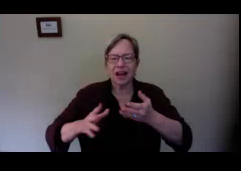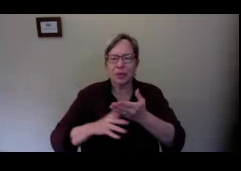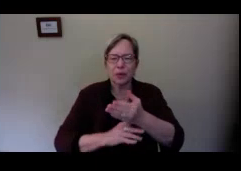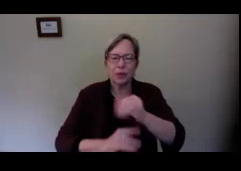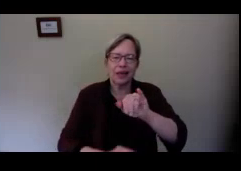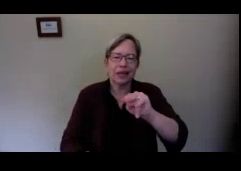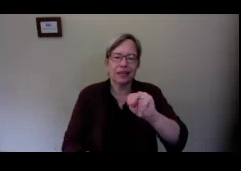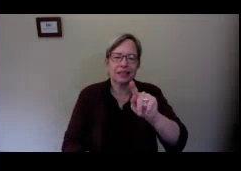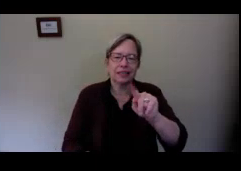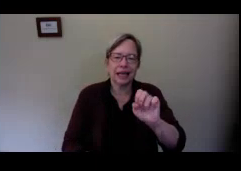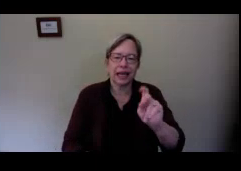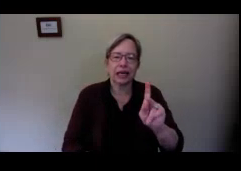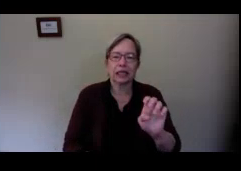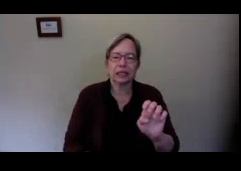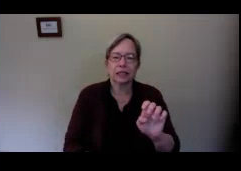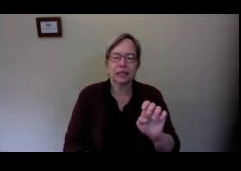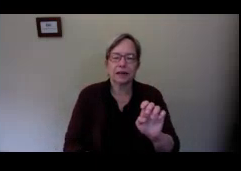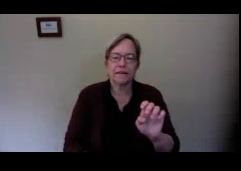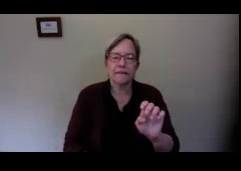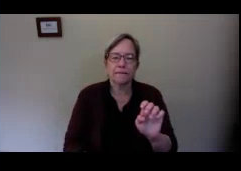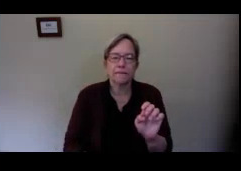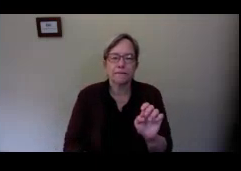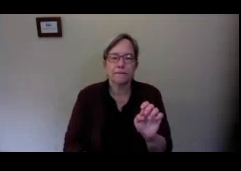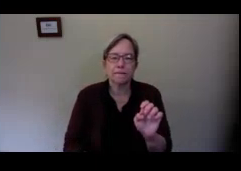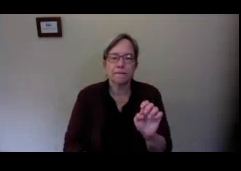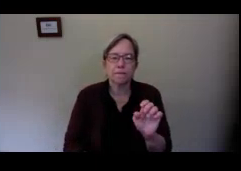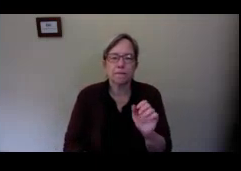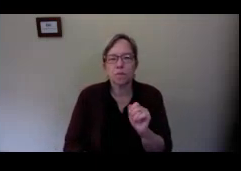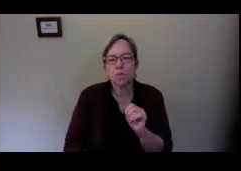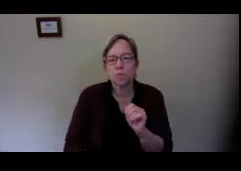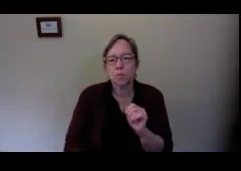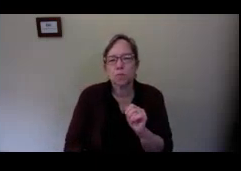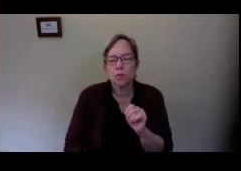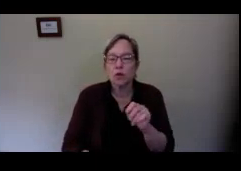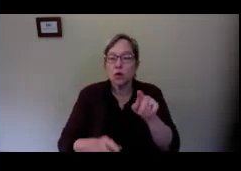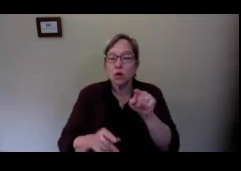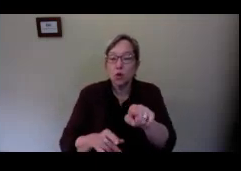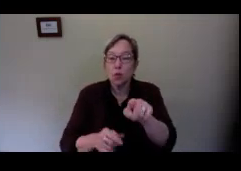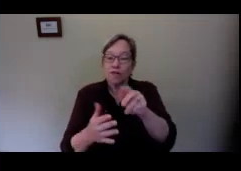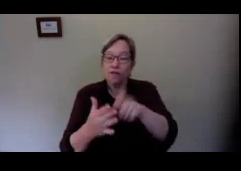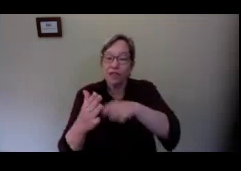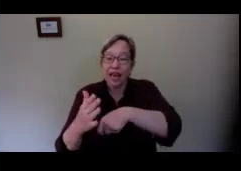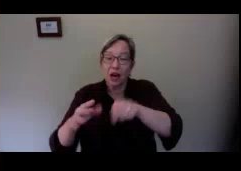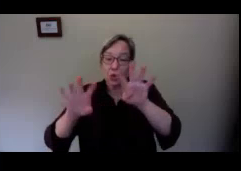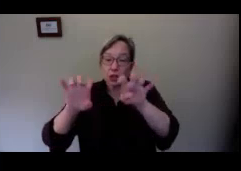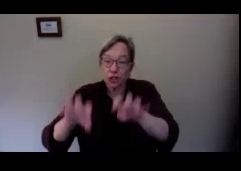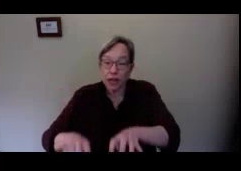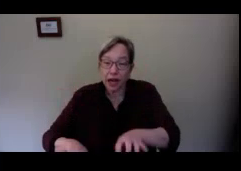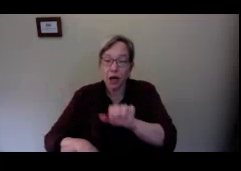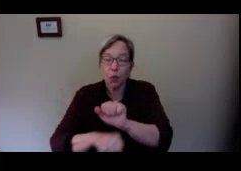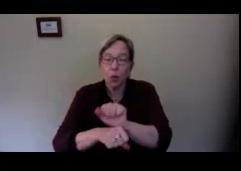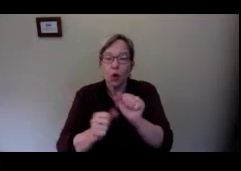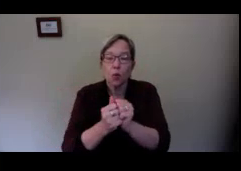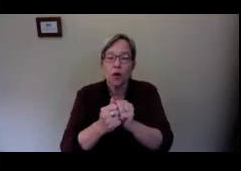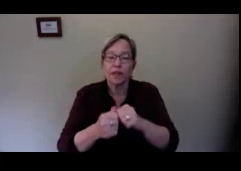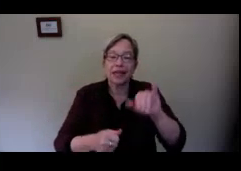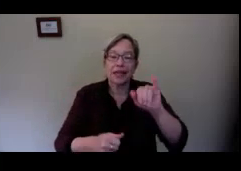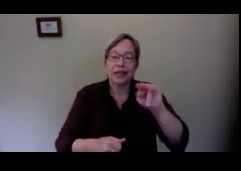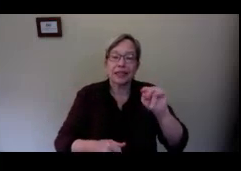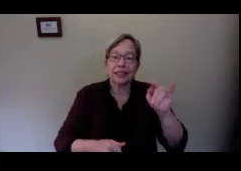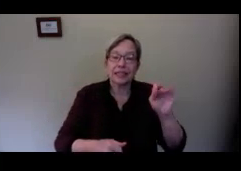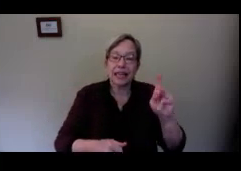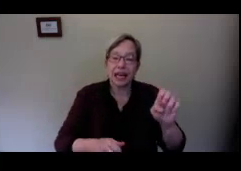will be the intake will questionnaire. You will fill out a questionnaire and work with an intake person, and then